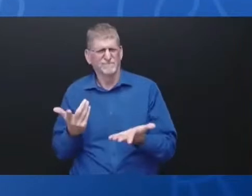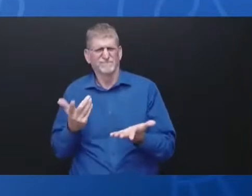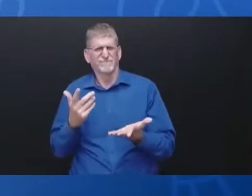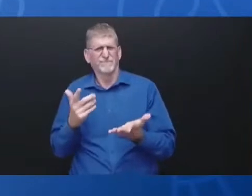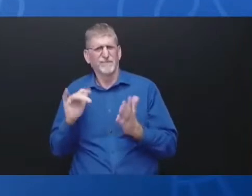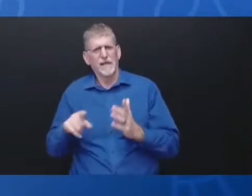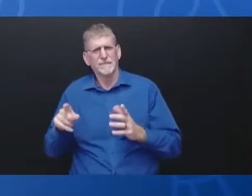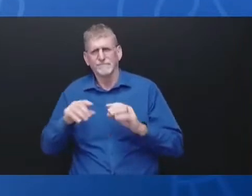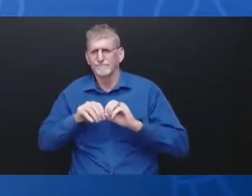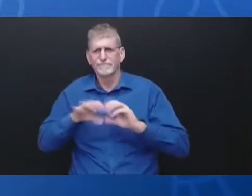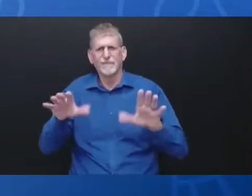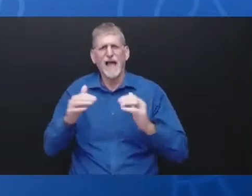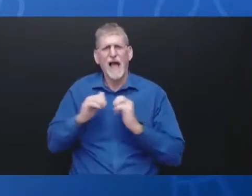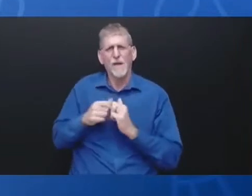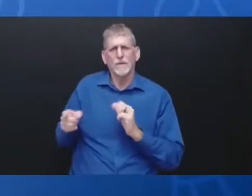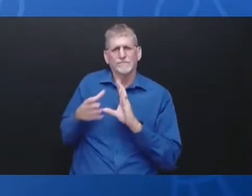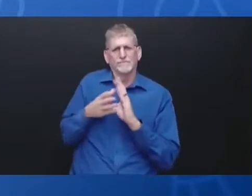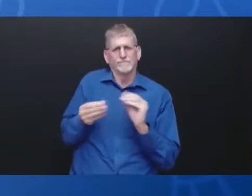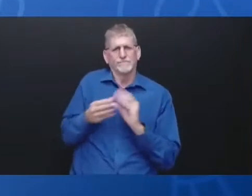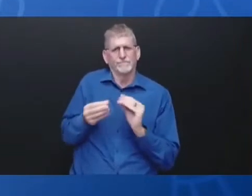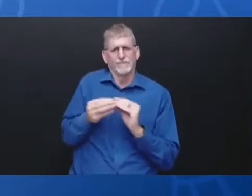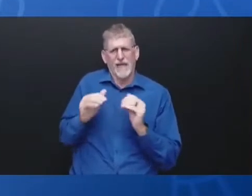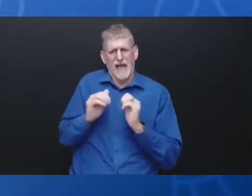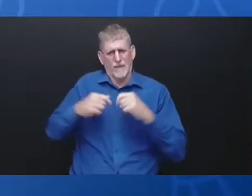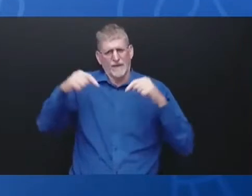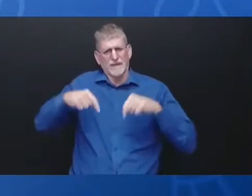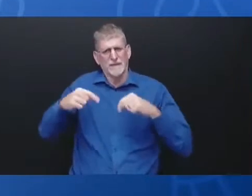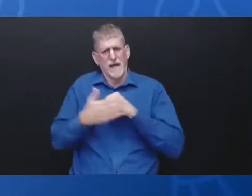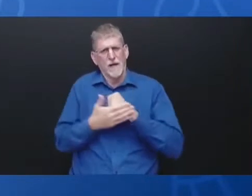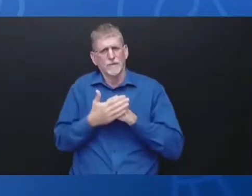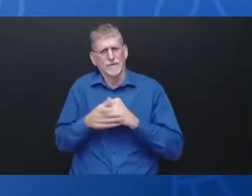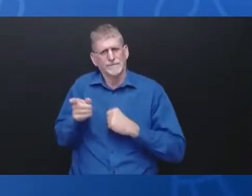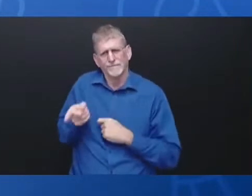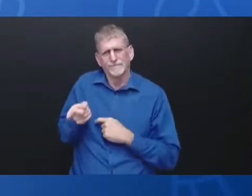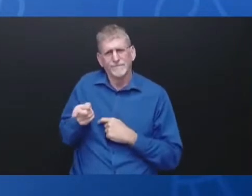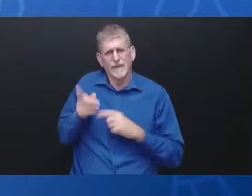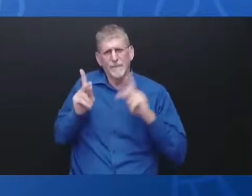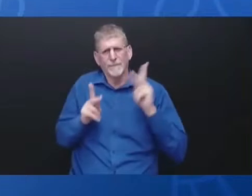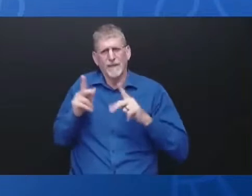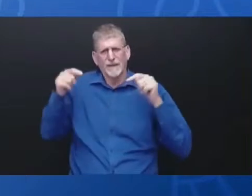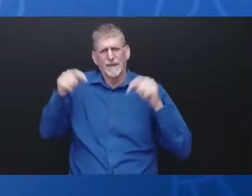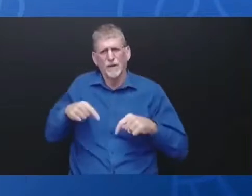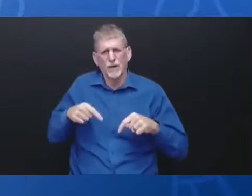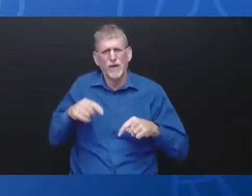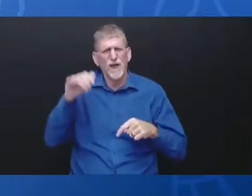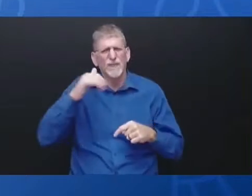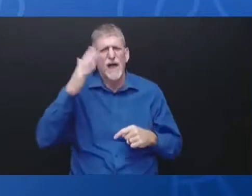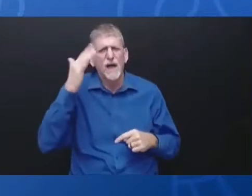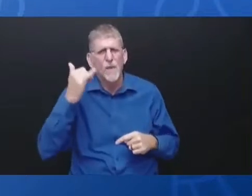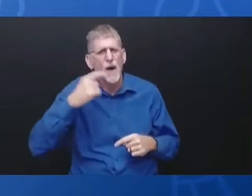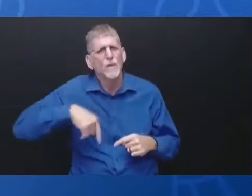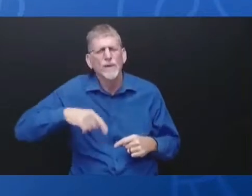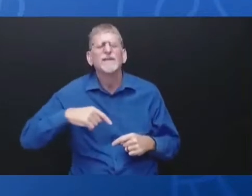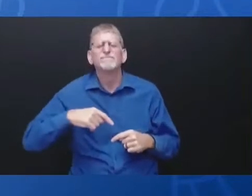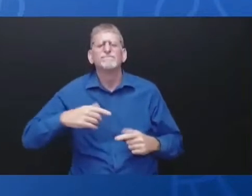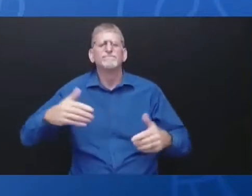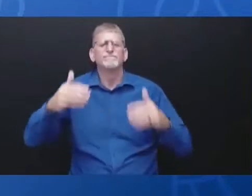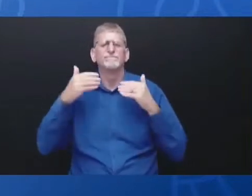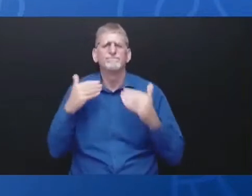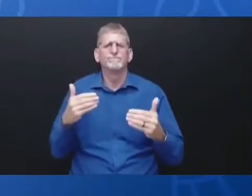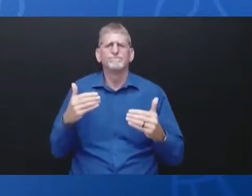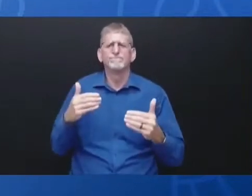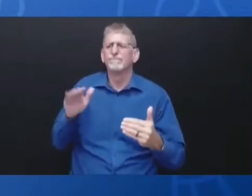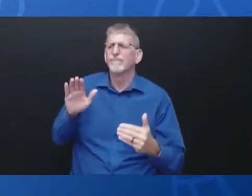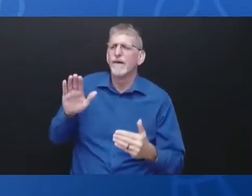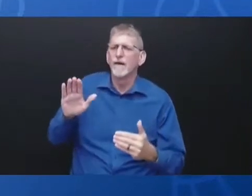as a result of the people in this country. And so that's why it was done. Sure. Could just expand on that. South Africa today said that it wants to have a